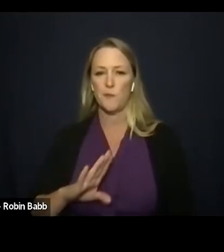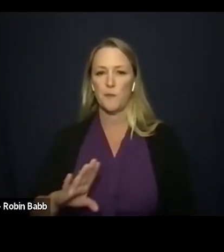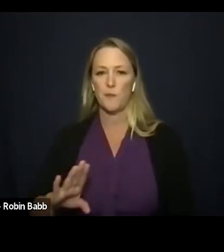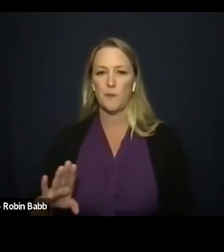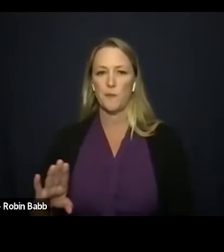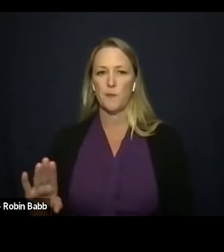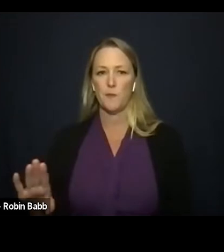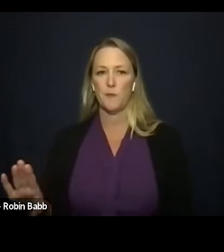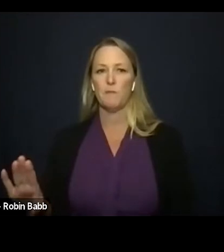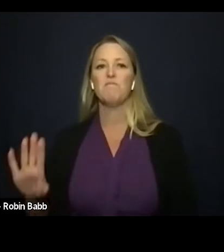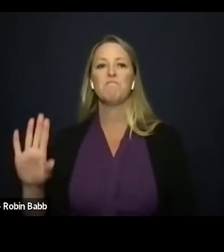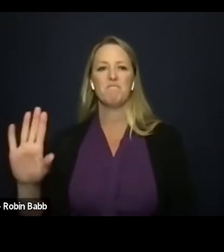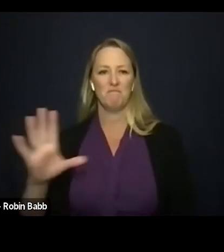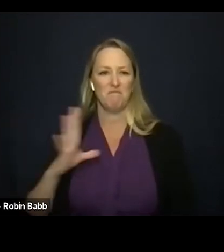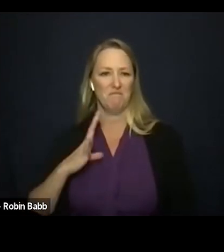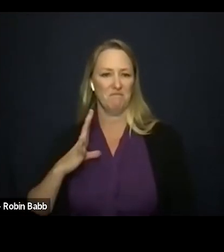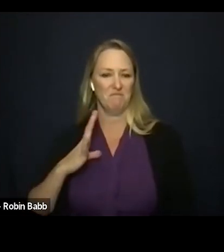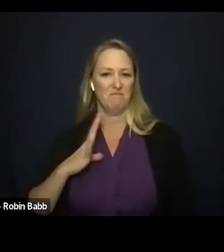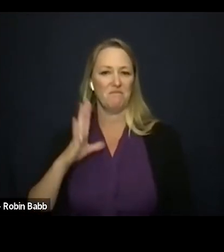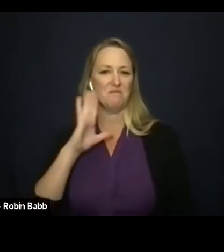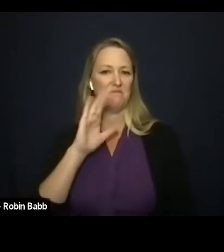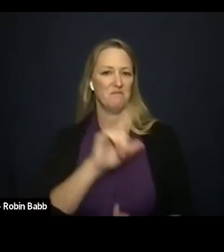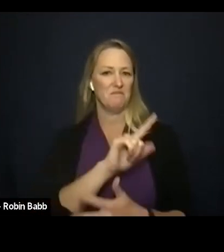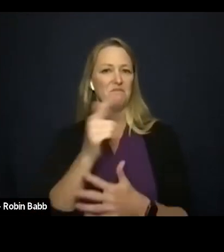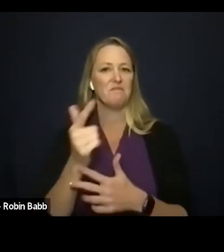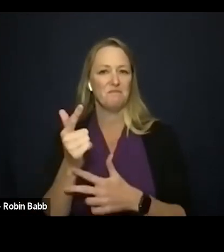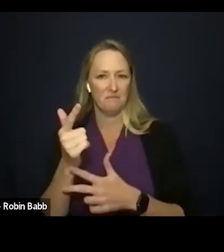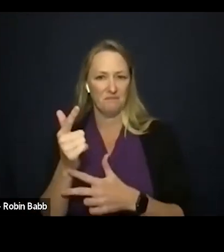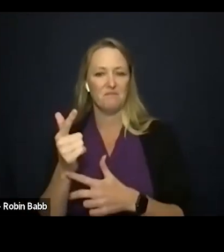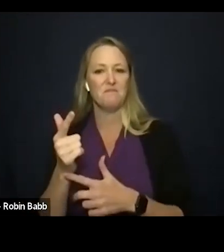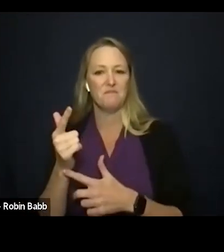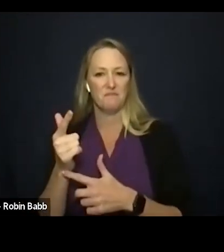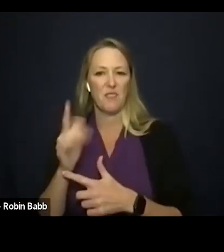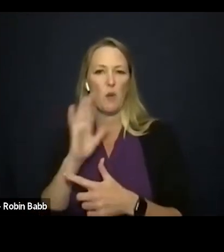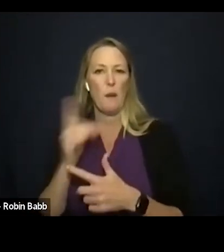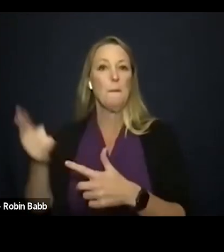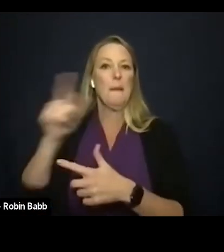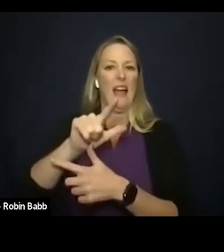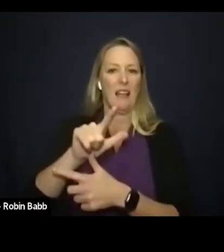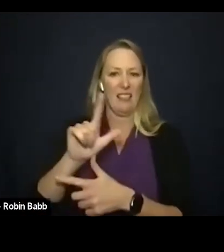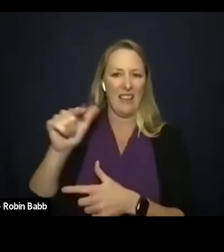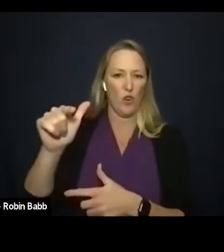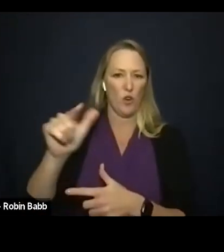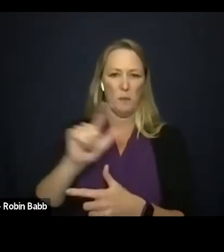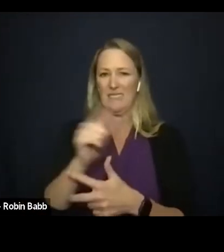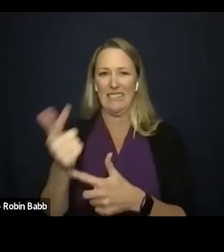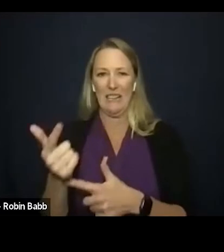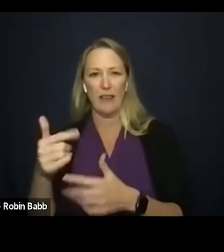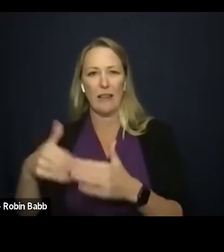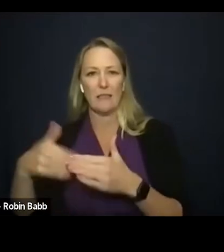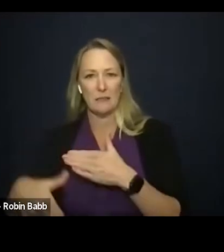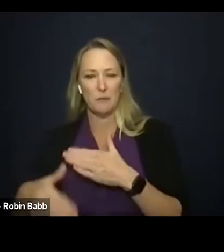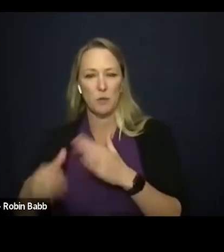i'm going to go to the next speaker and give in circle back to briggs